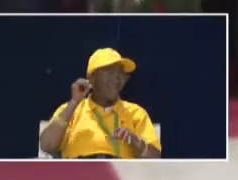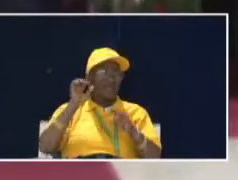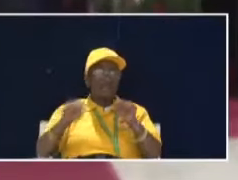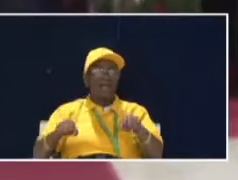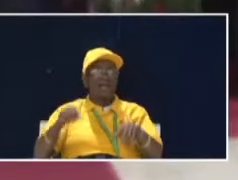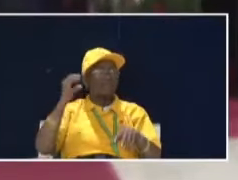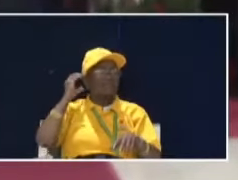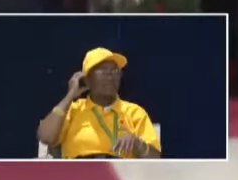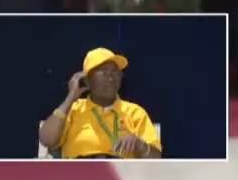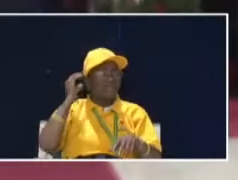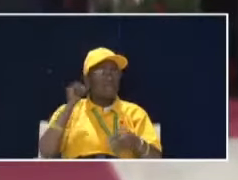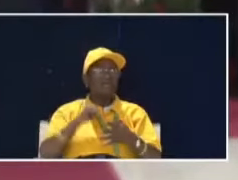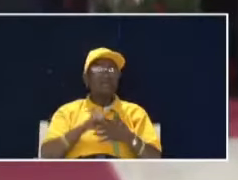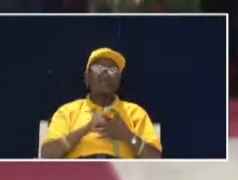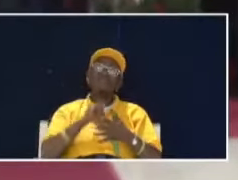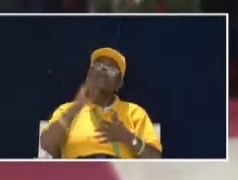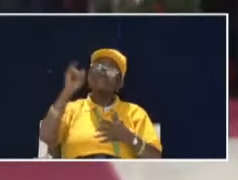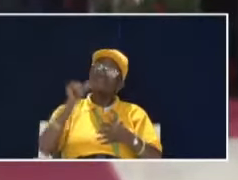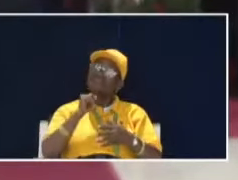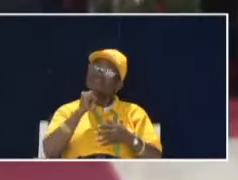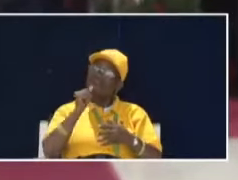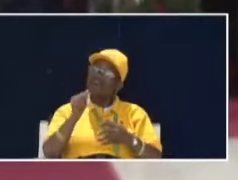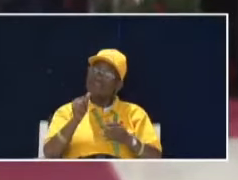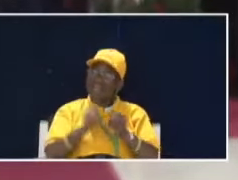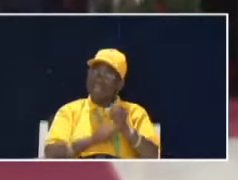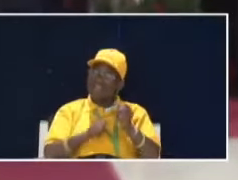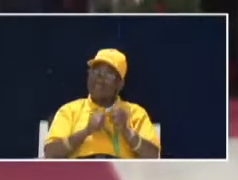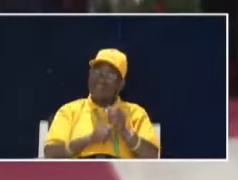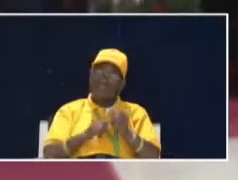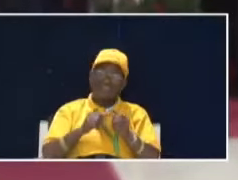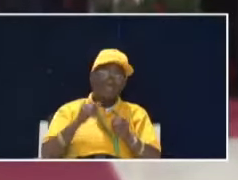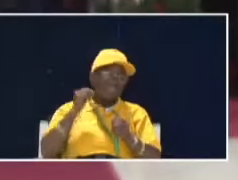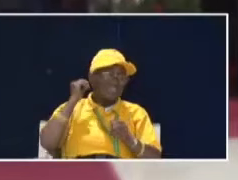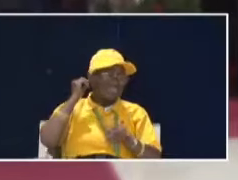It's not every ear that can hear God speak.